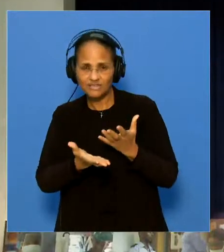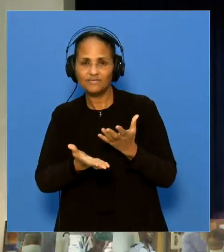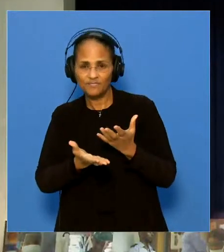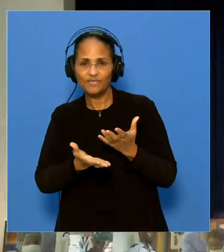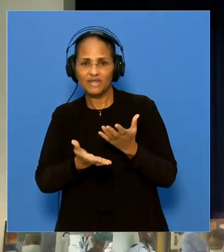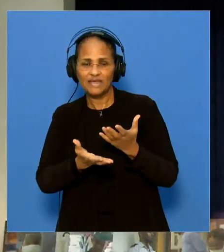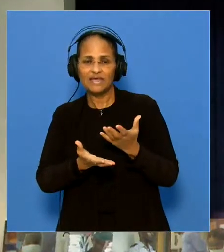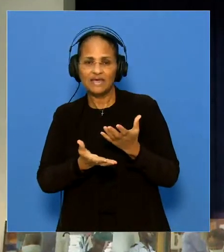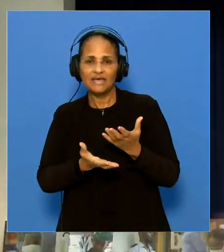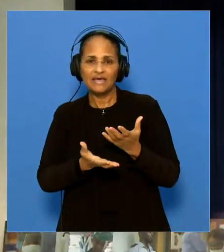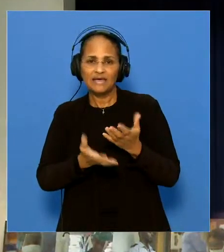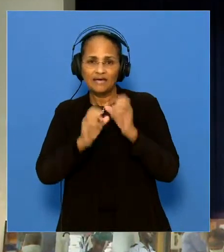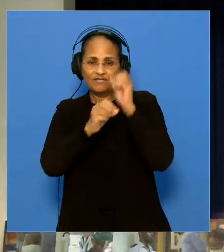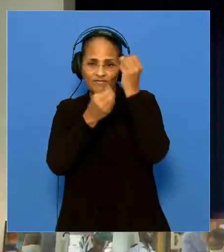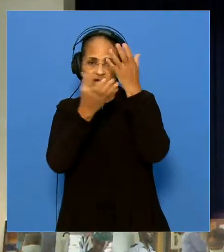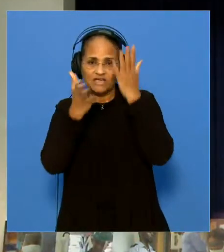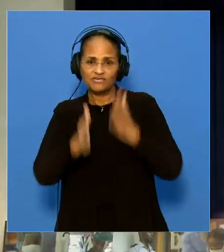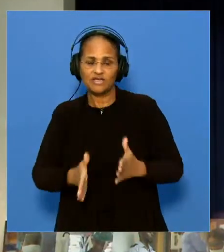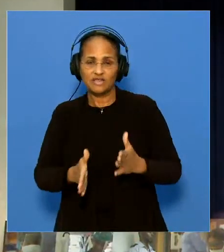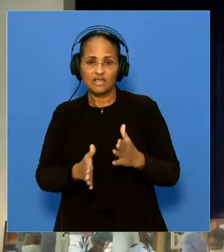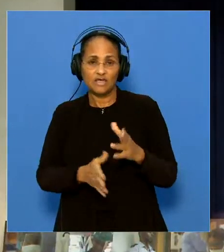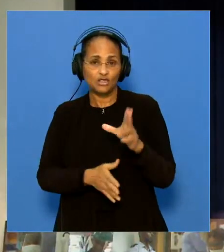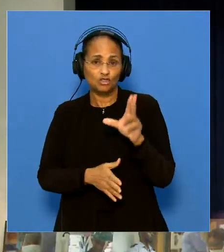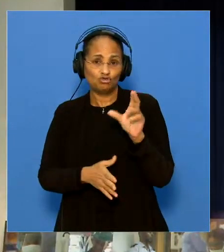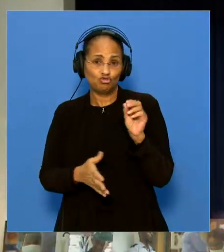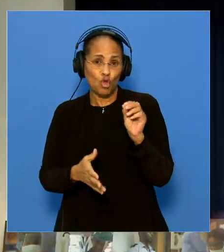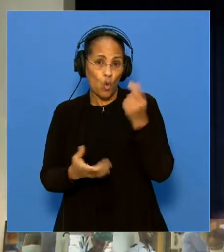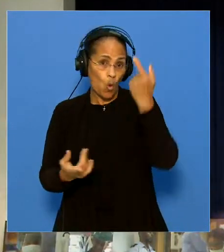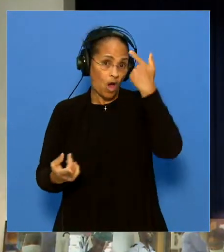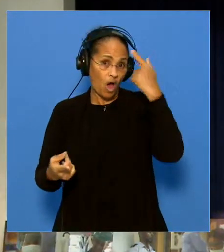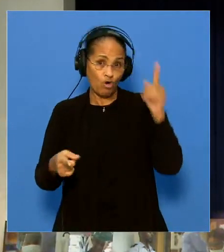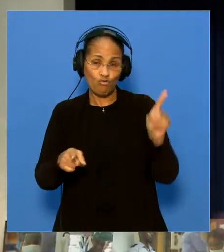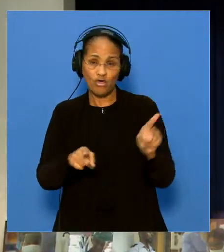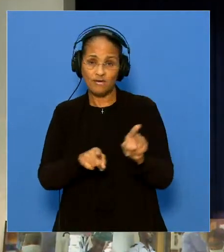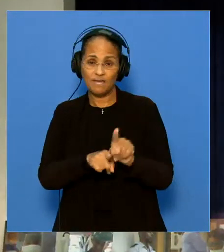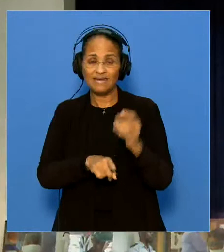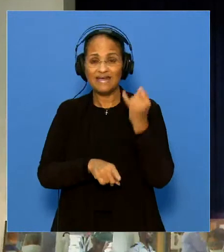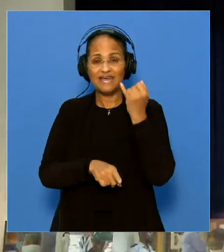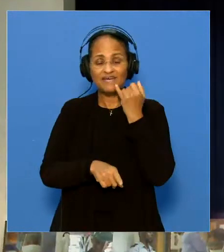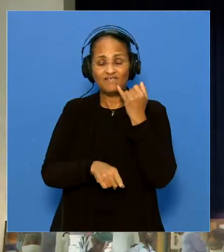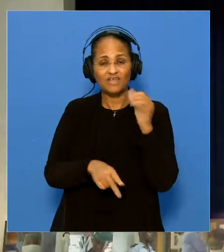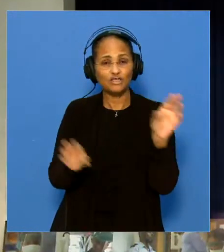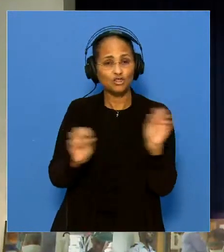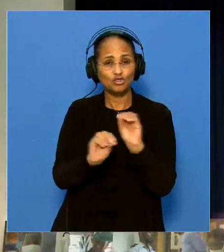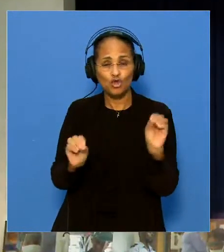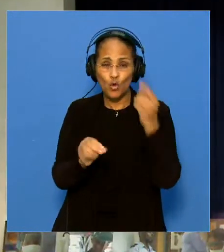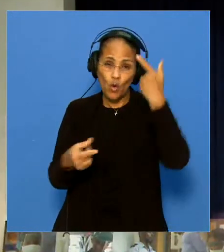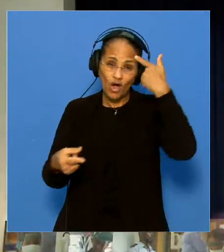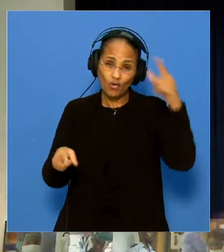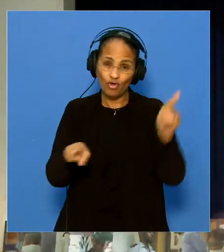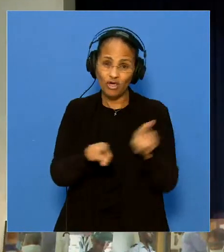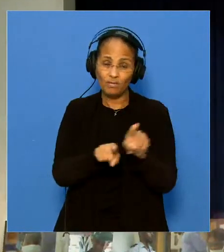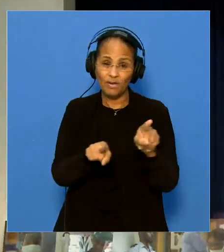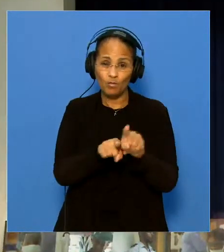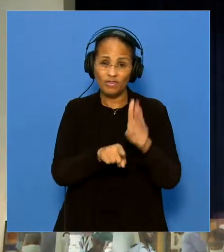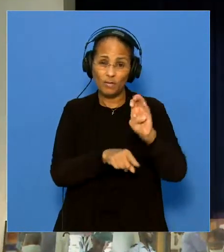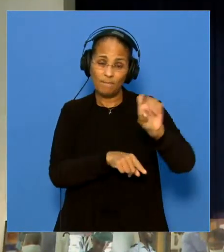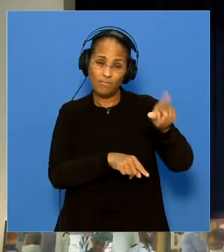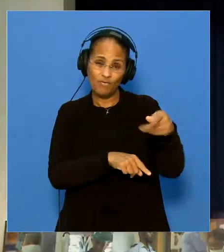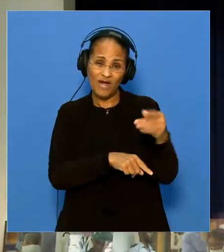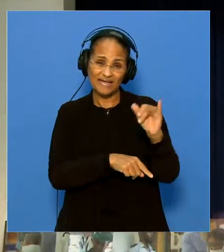in the event that there are no deals with Brexit. If there is no deal with Brexit, are we